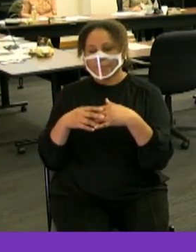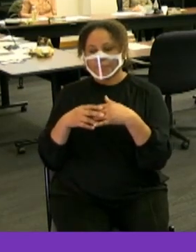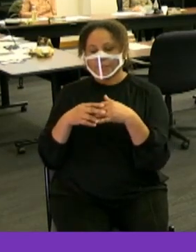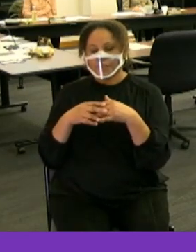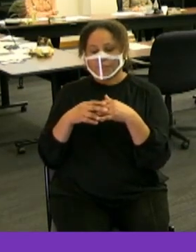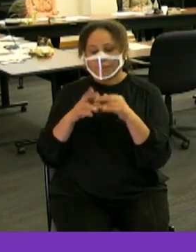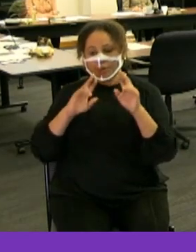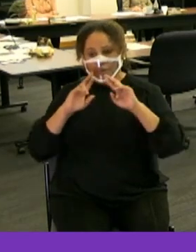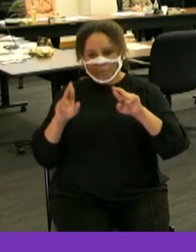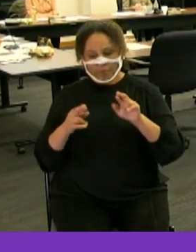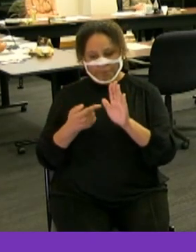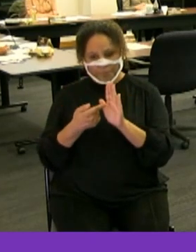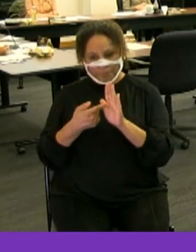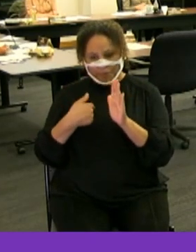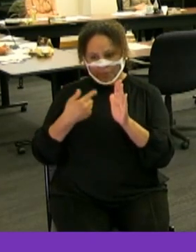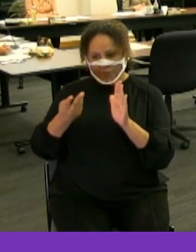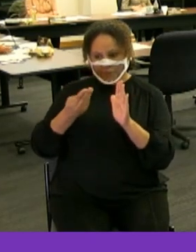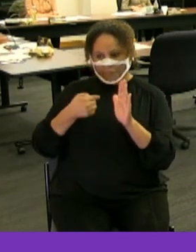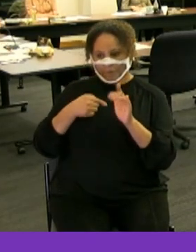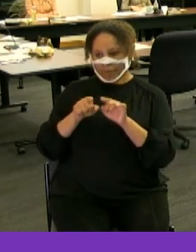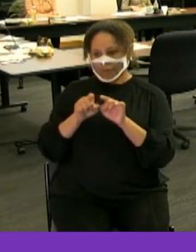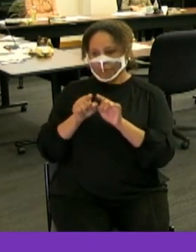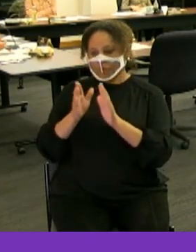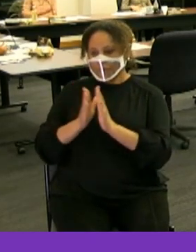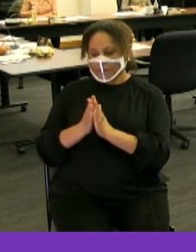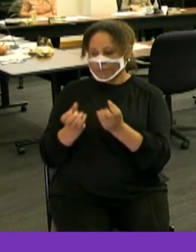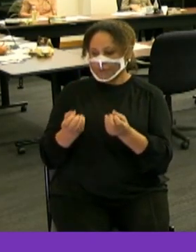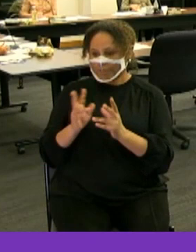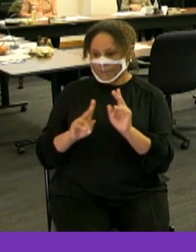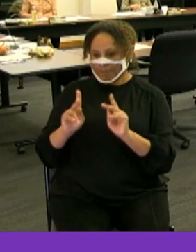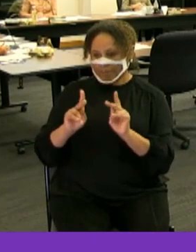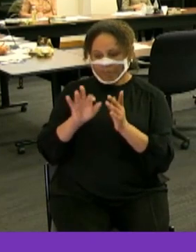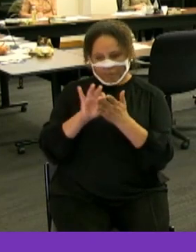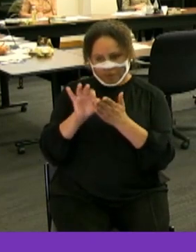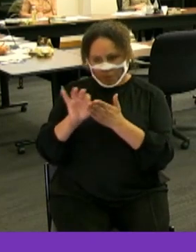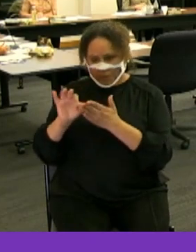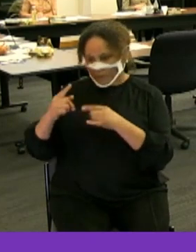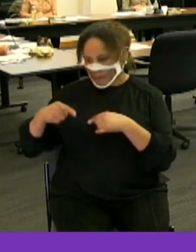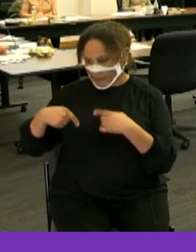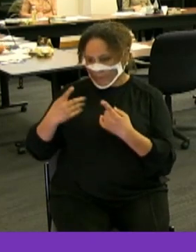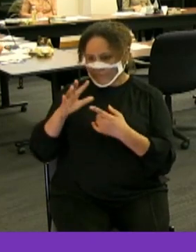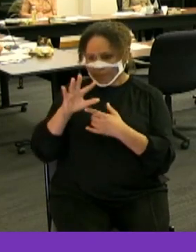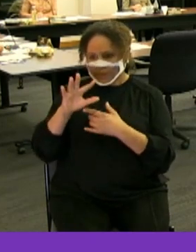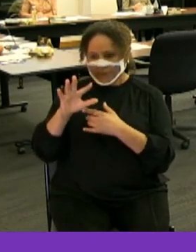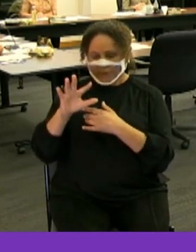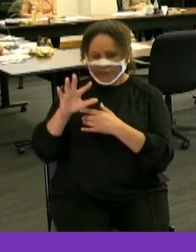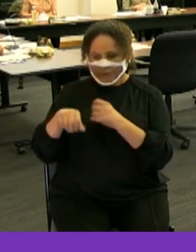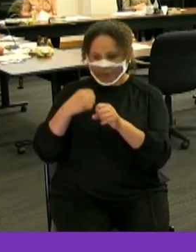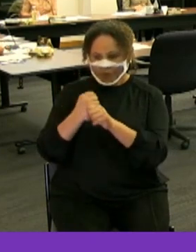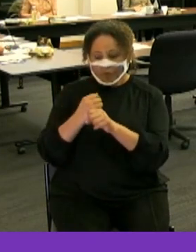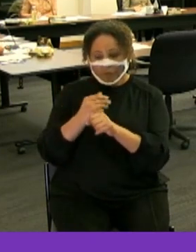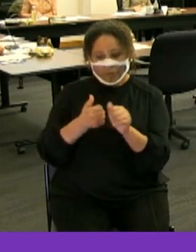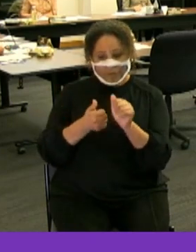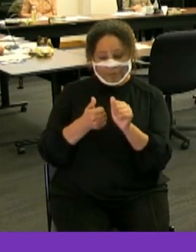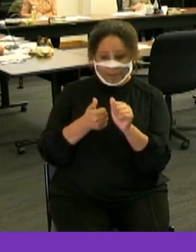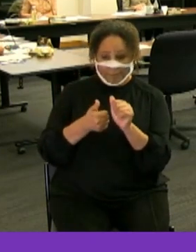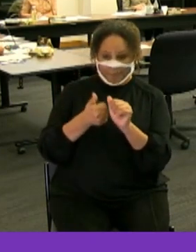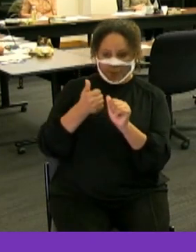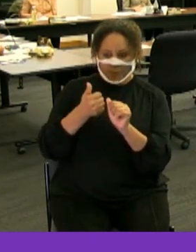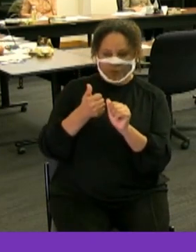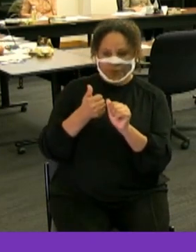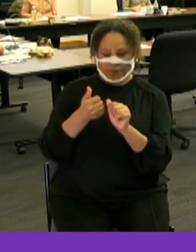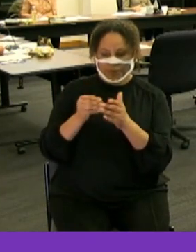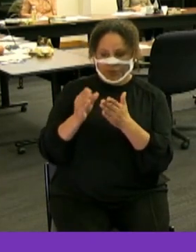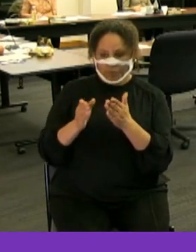in the response I received, I also asked for headcount over the last 5 years. And the largest headcount we had was